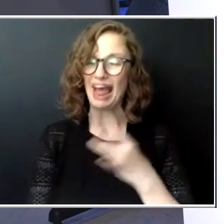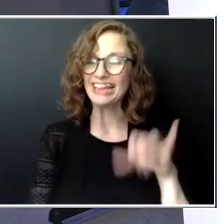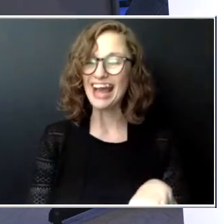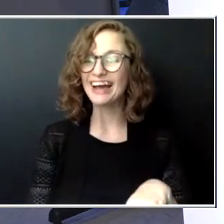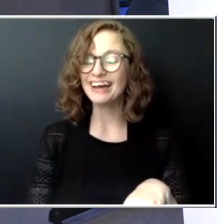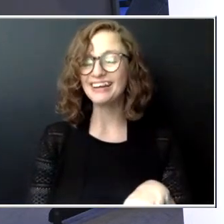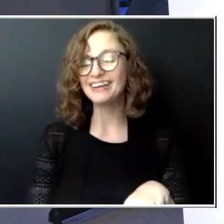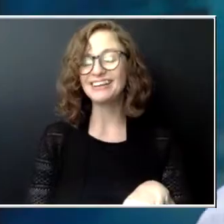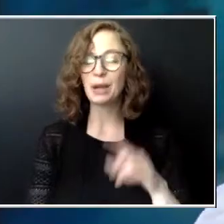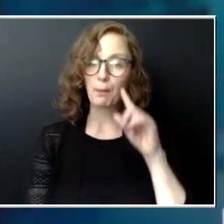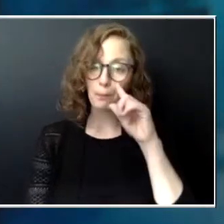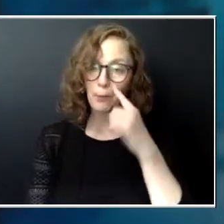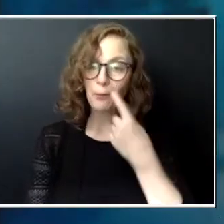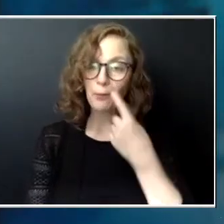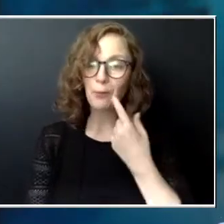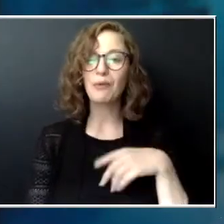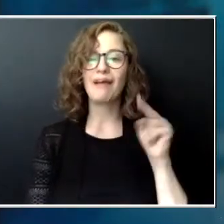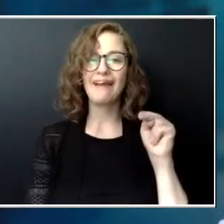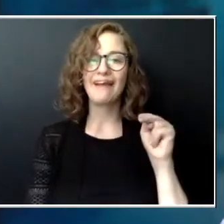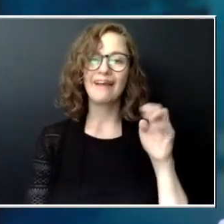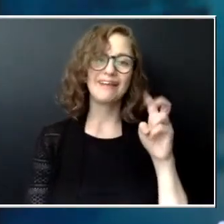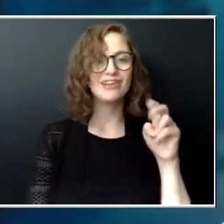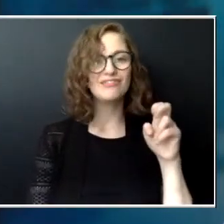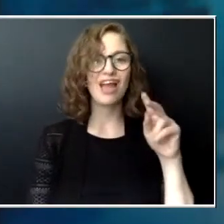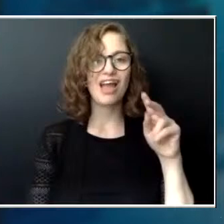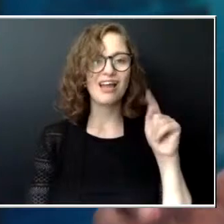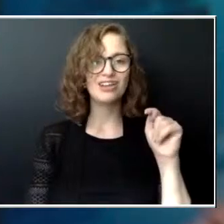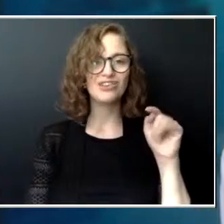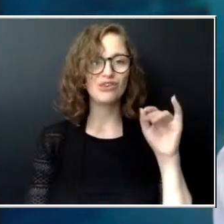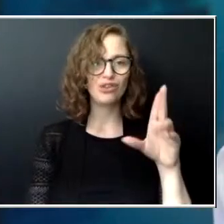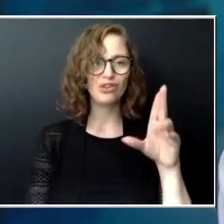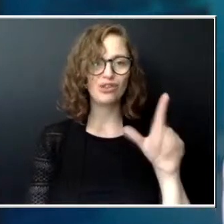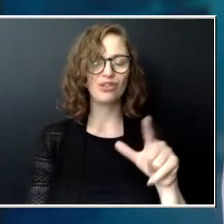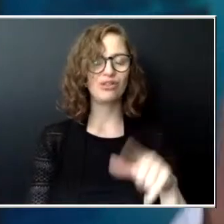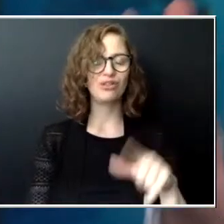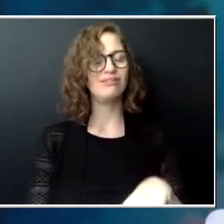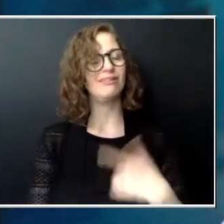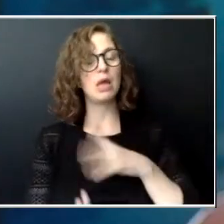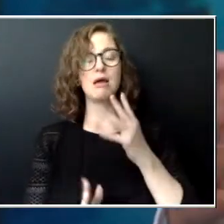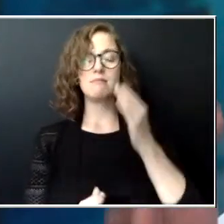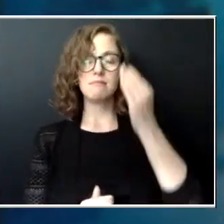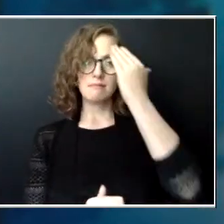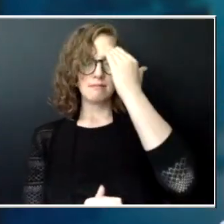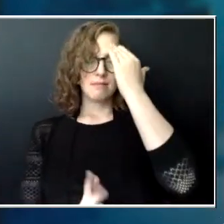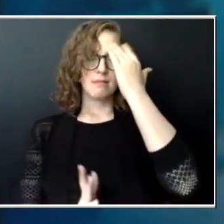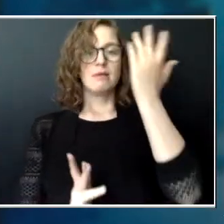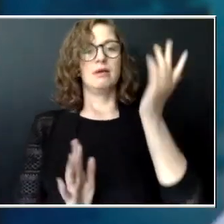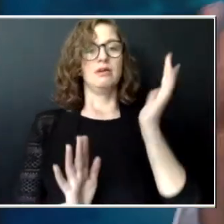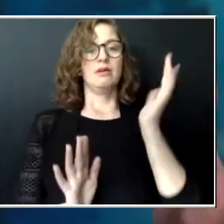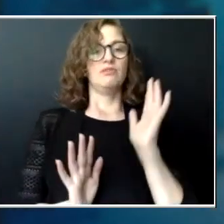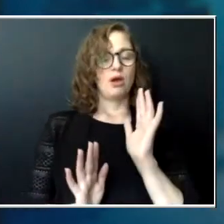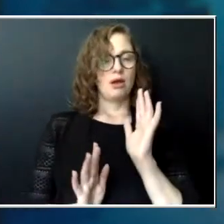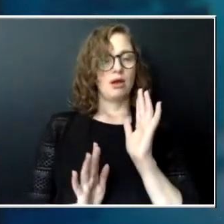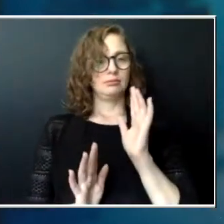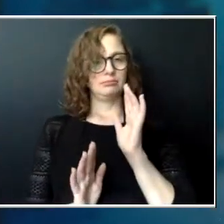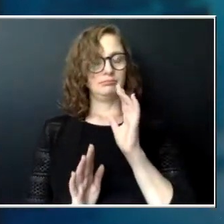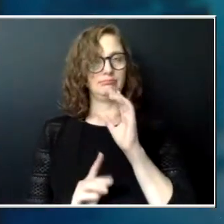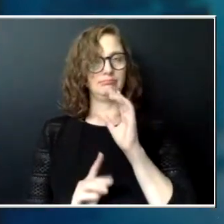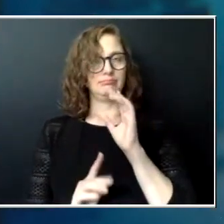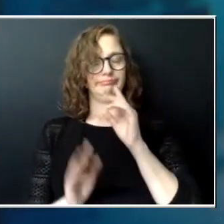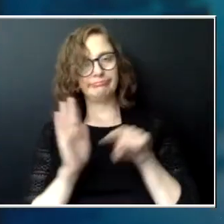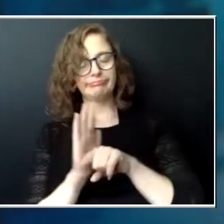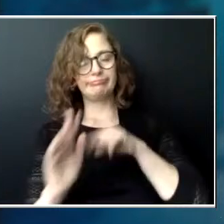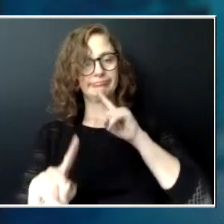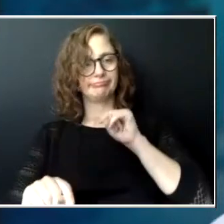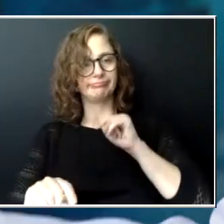for side effects like that we would for any CAR T, the cytokine release, which is the fevers, or the neurotoxicity and